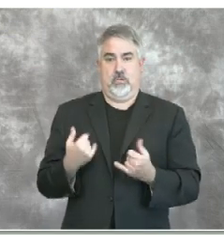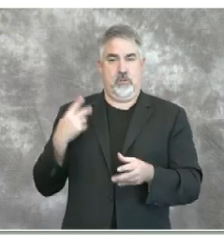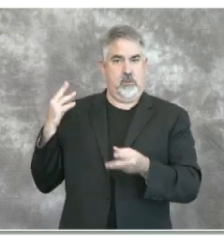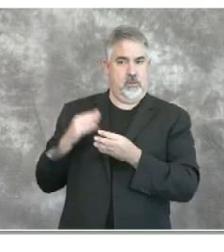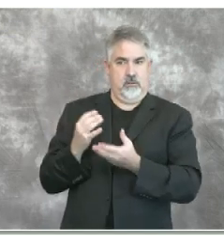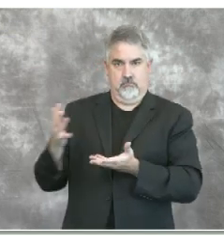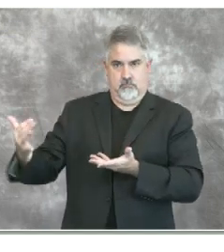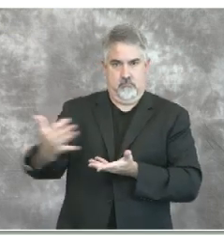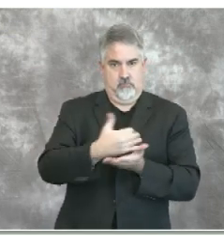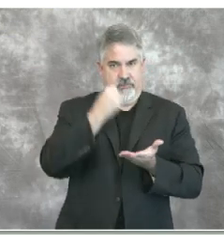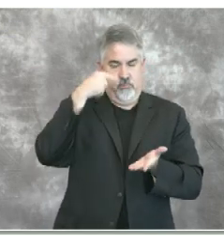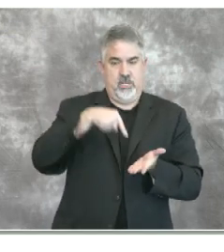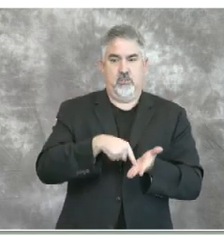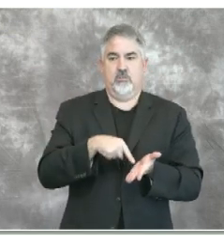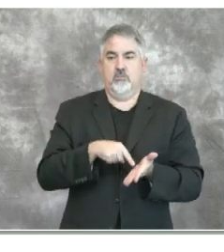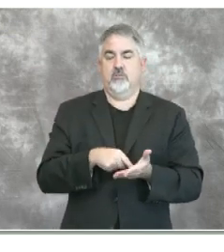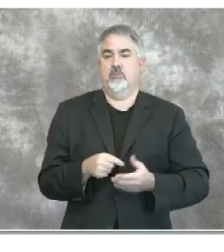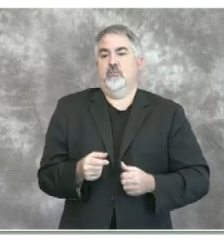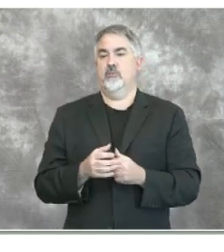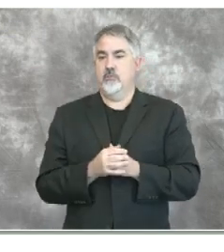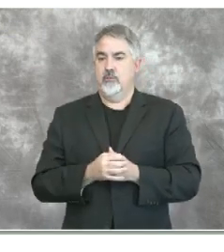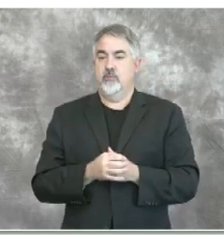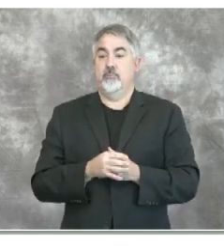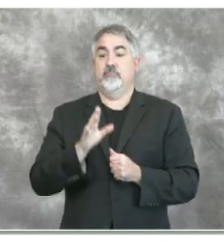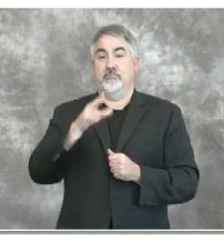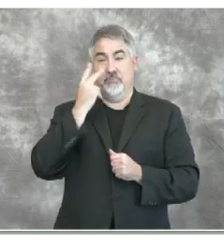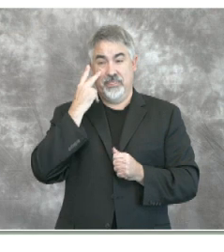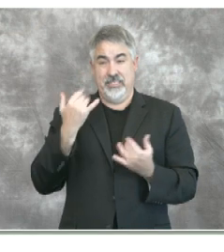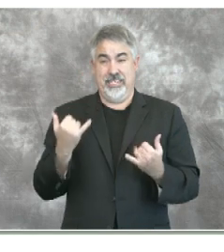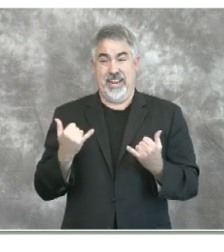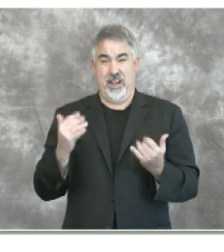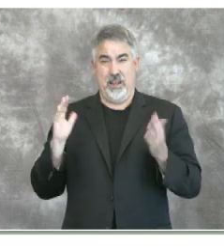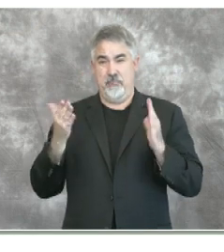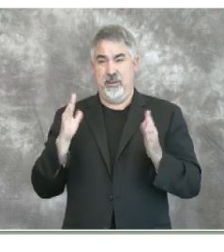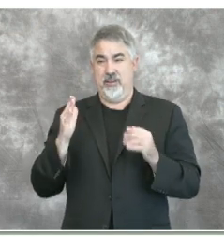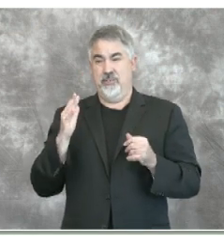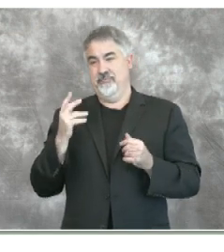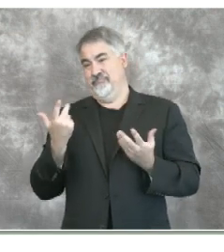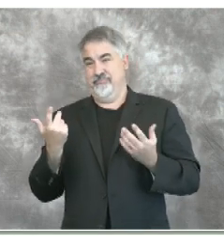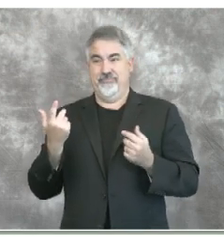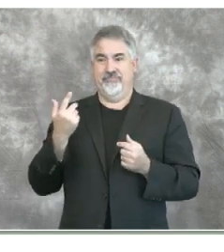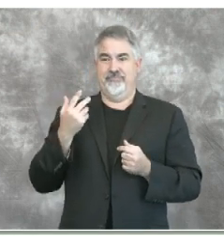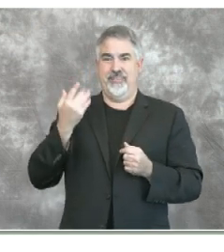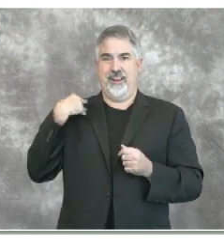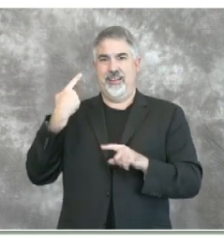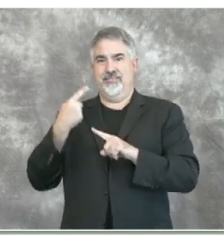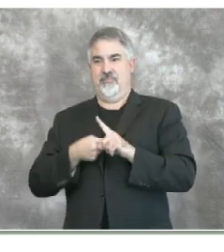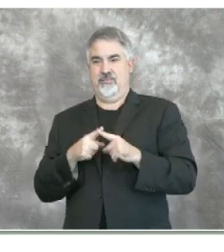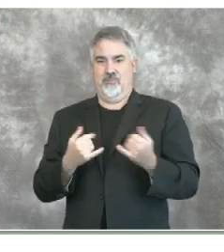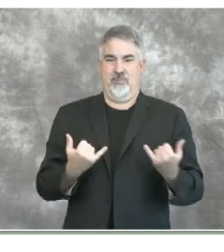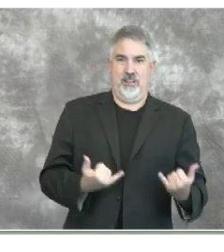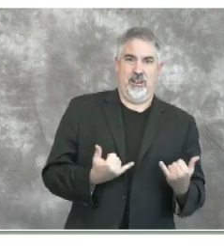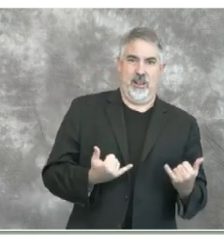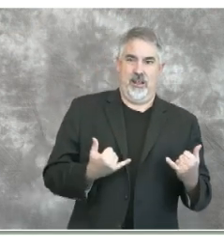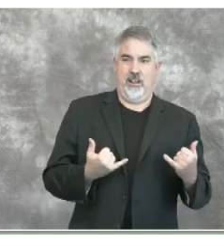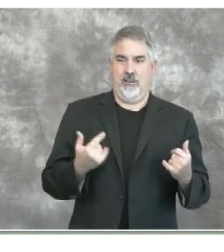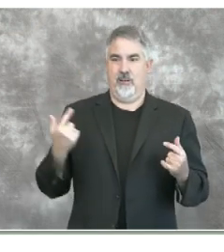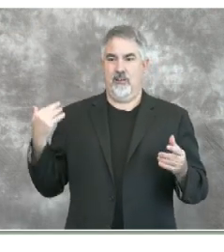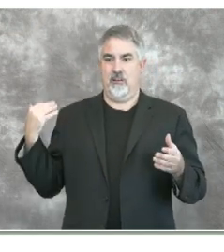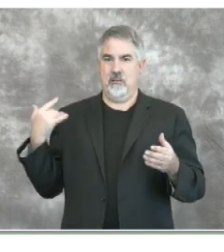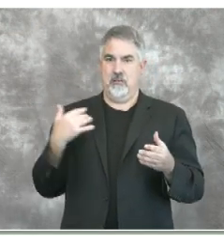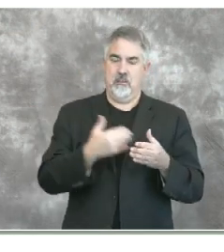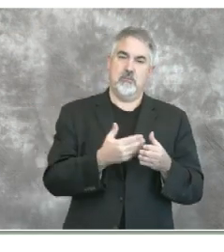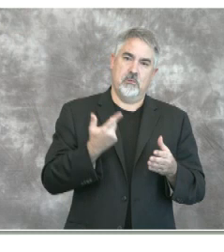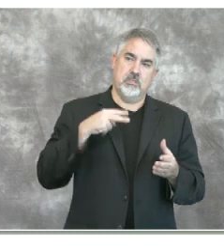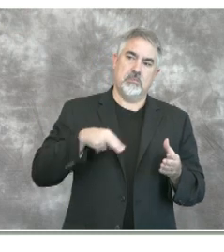the day-by-day trajectory and see where we were at each point in time in our evolution through this episode.